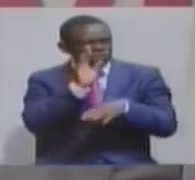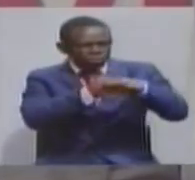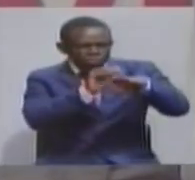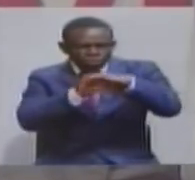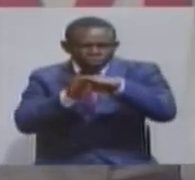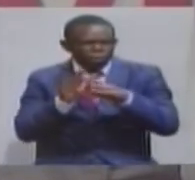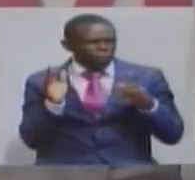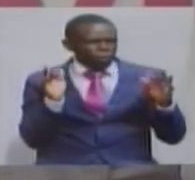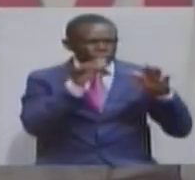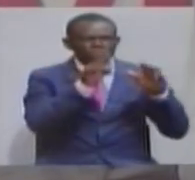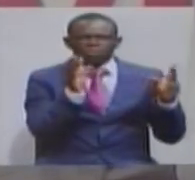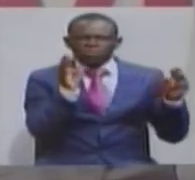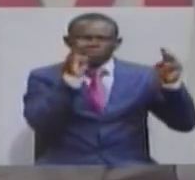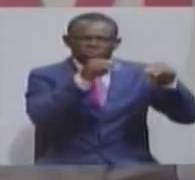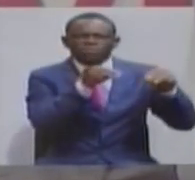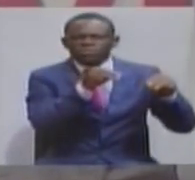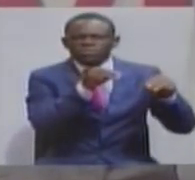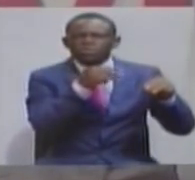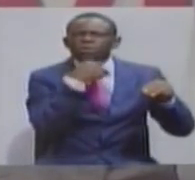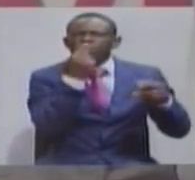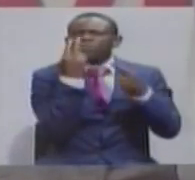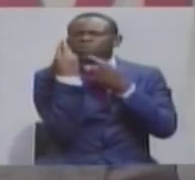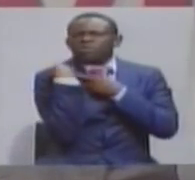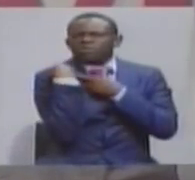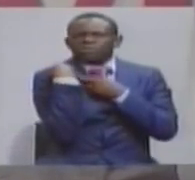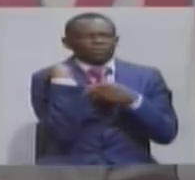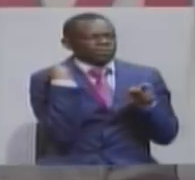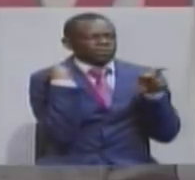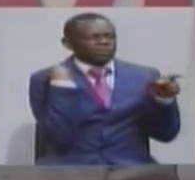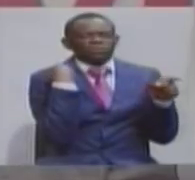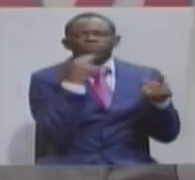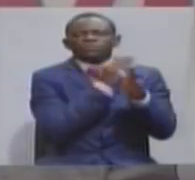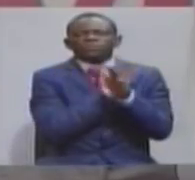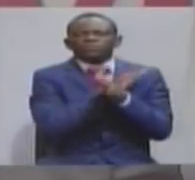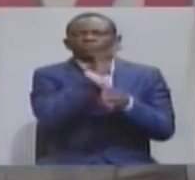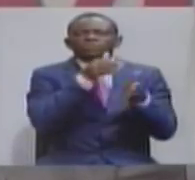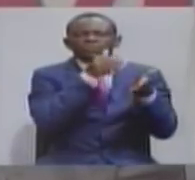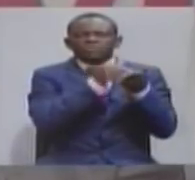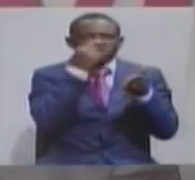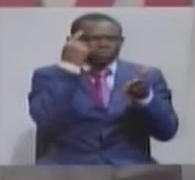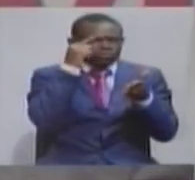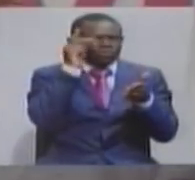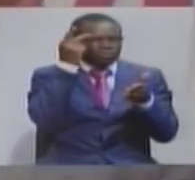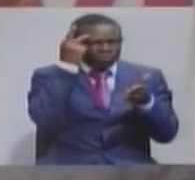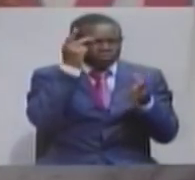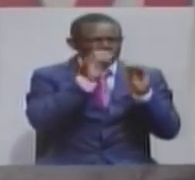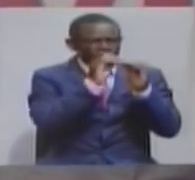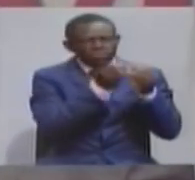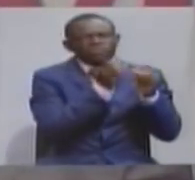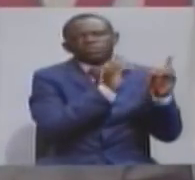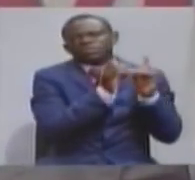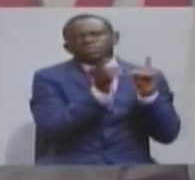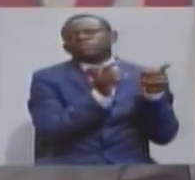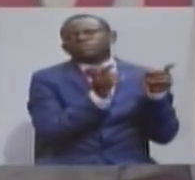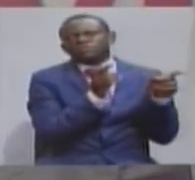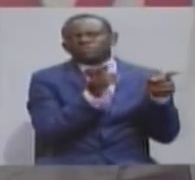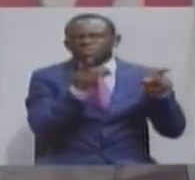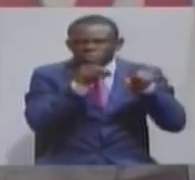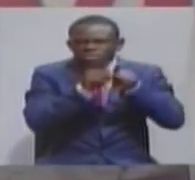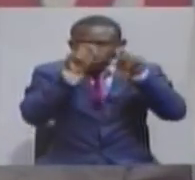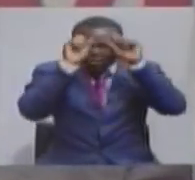there. That was facilitated by the Zambia Center for Inter-Party Dialogue. Recently, only last year, like I've tried